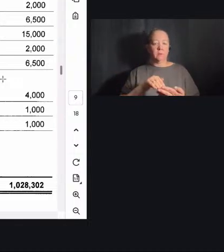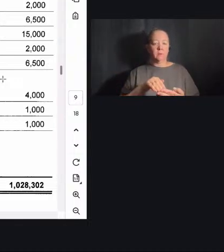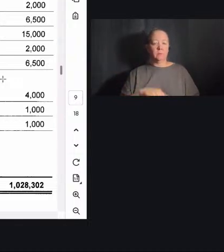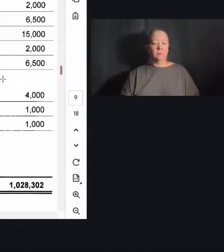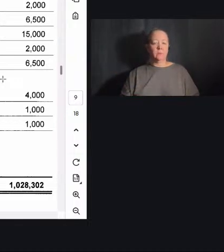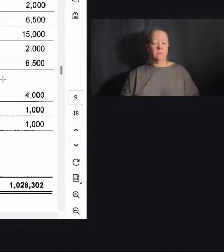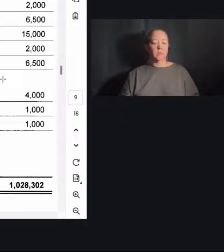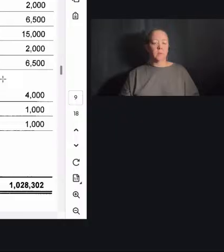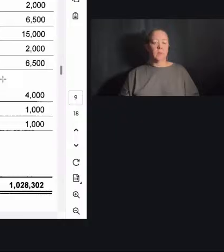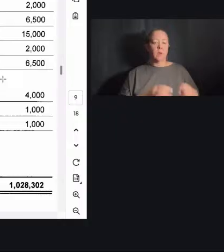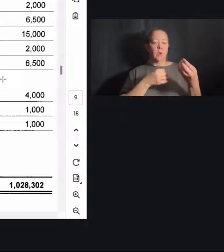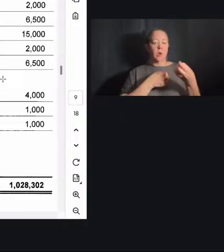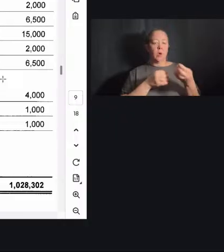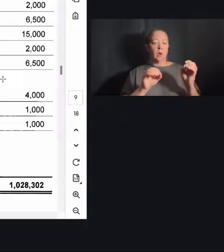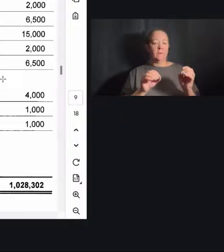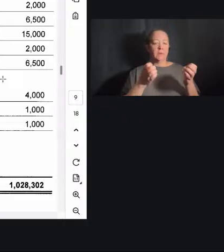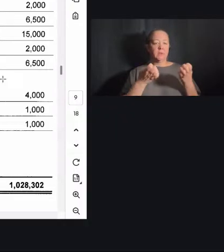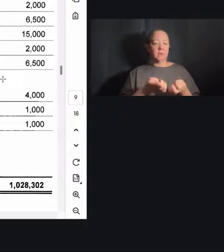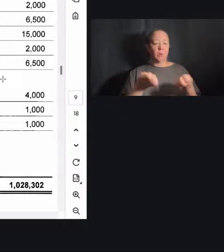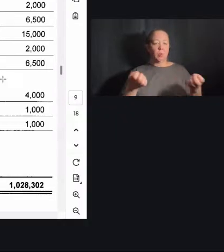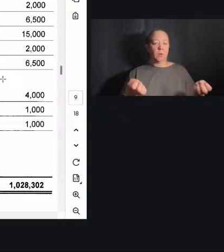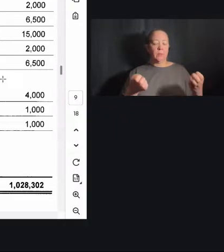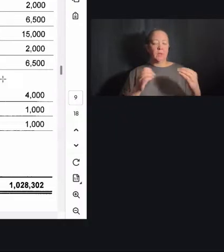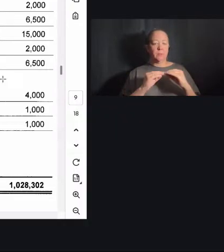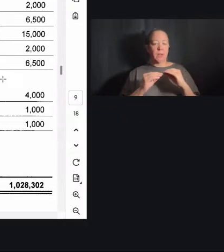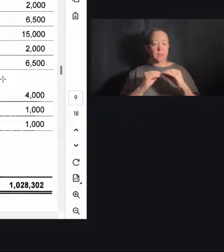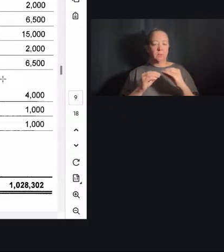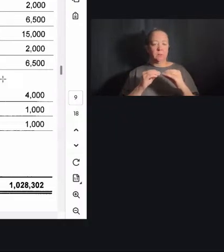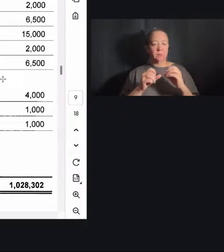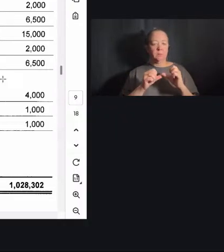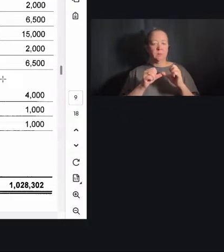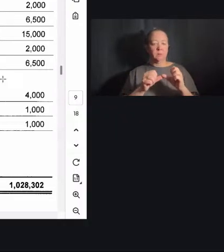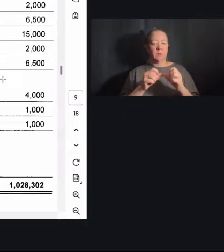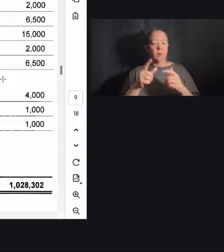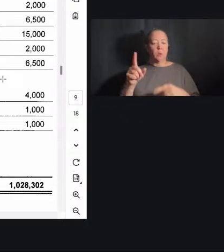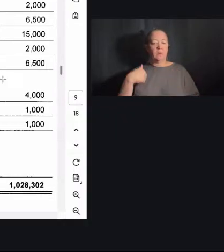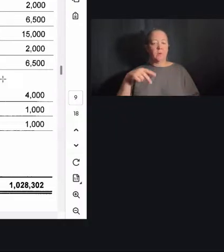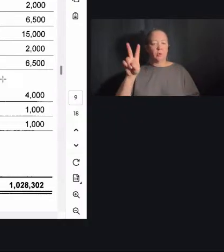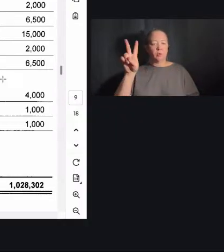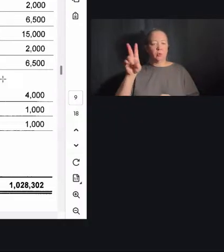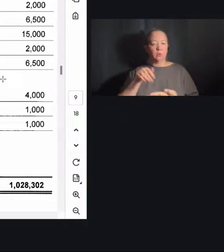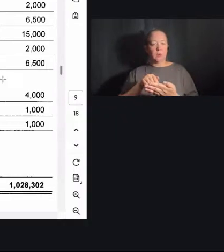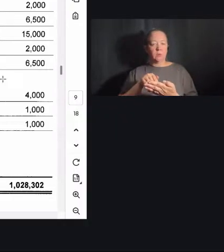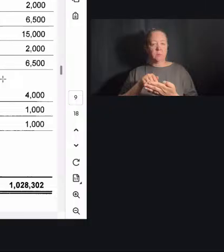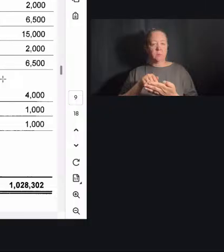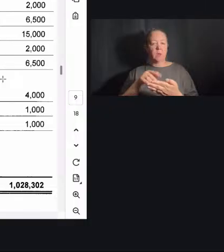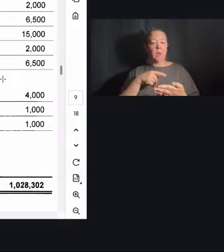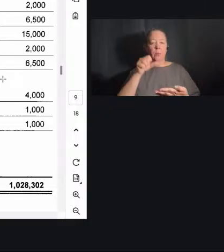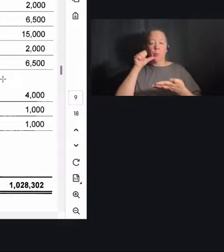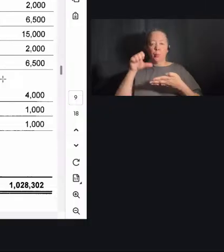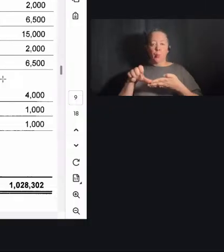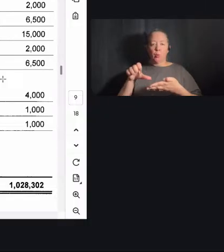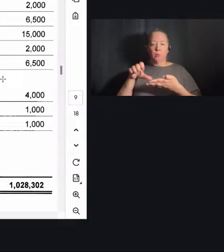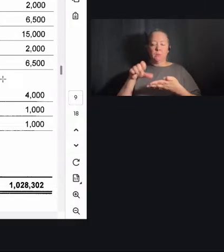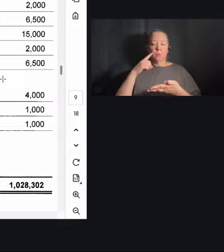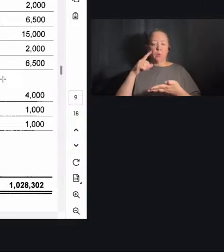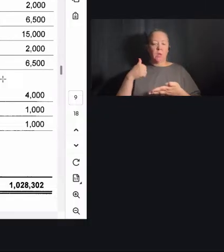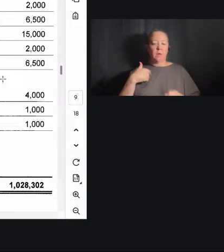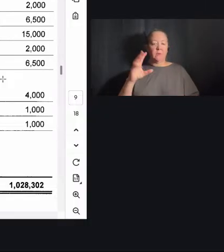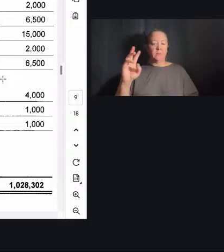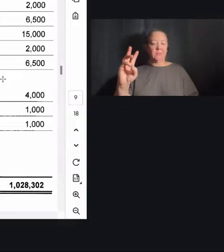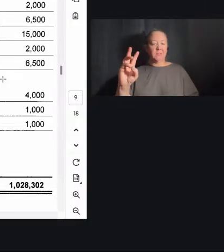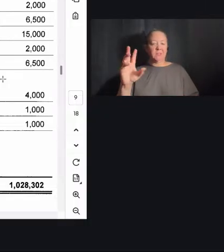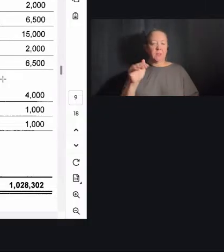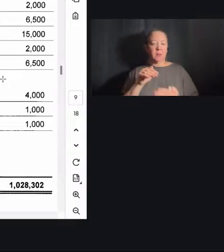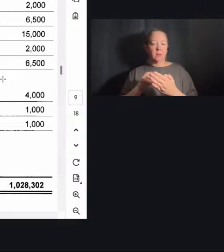Office equipment maintenance, we have at 2,000. and postage, we have at 6,500.